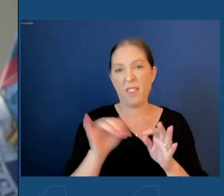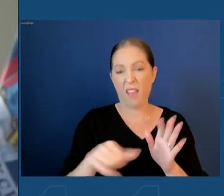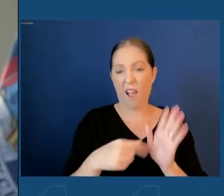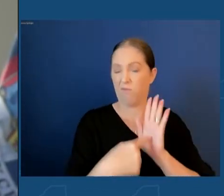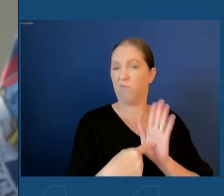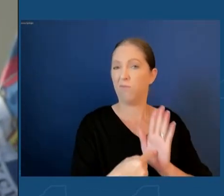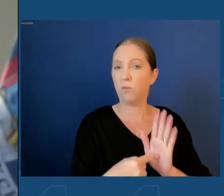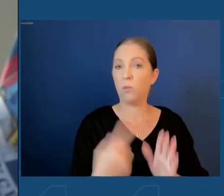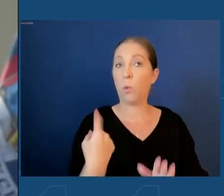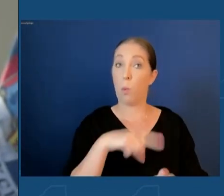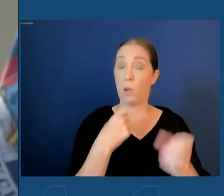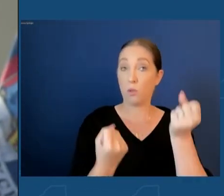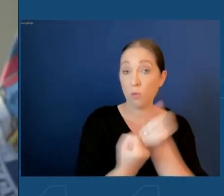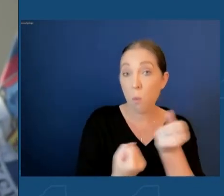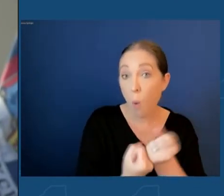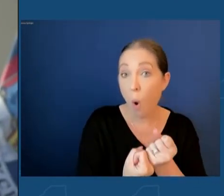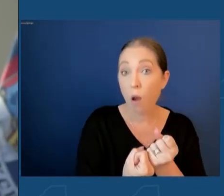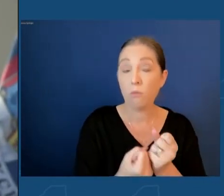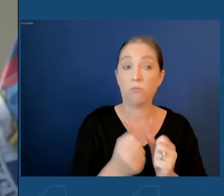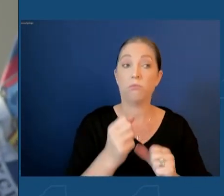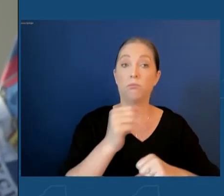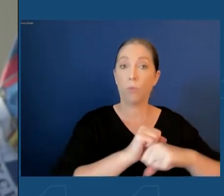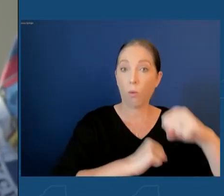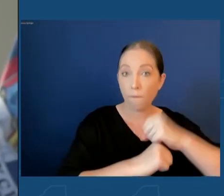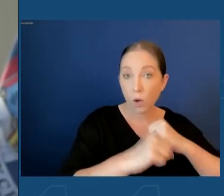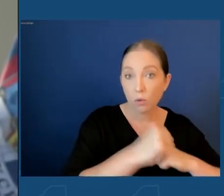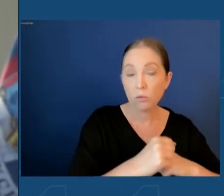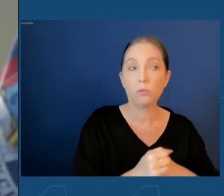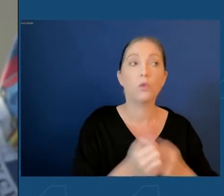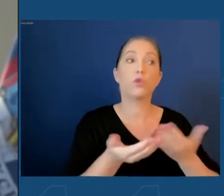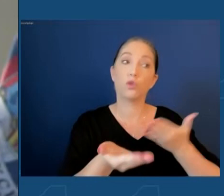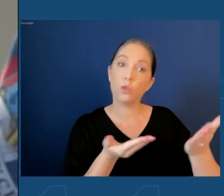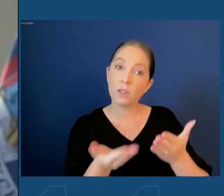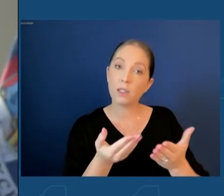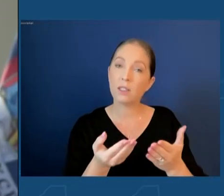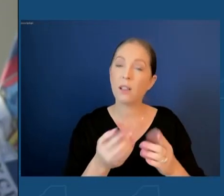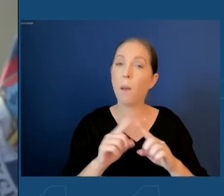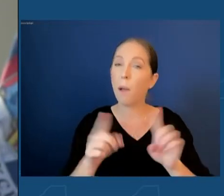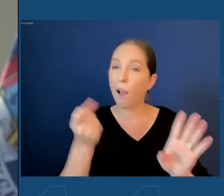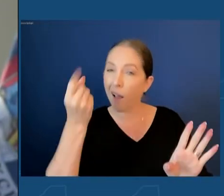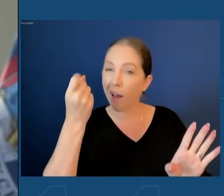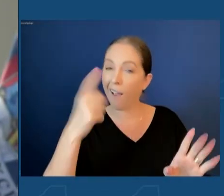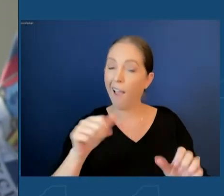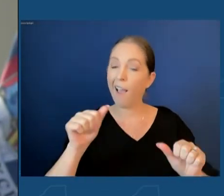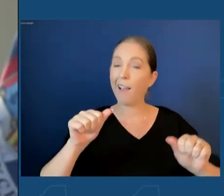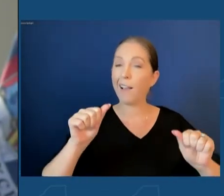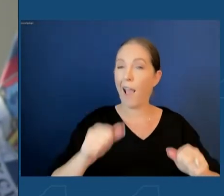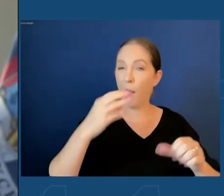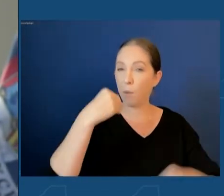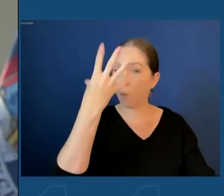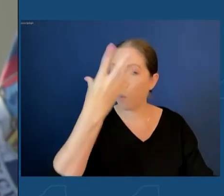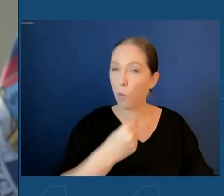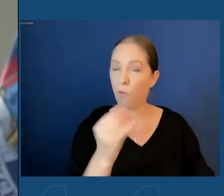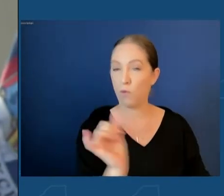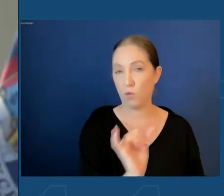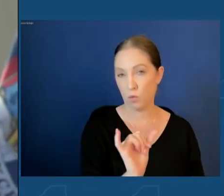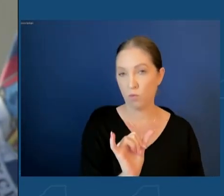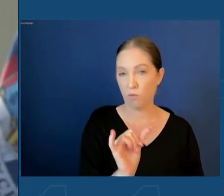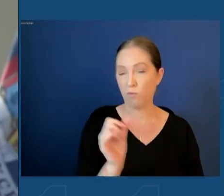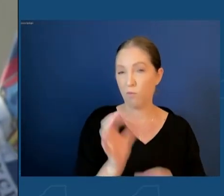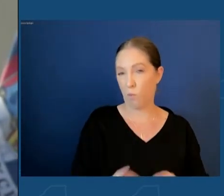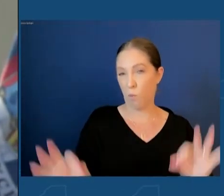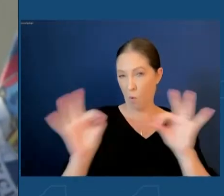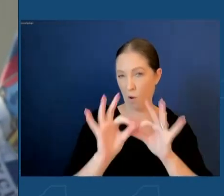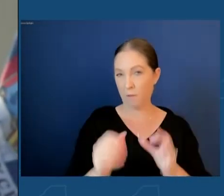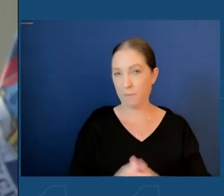great infrastructure, services, but at the end of the day, we can also make them be beautiful. And that's what's important to me. And we talk about where he will be going. He'll